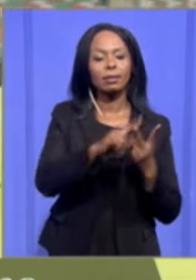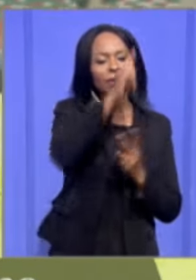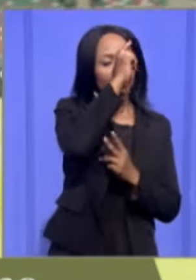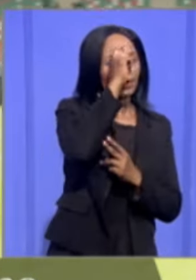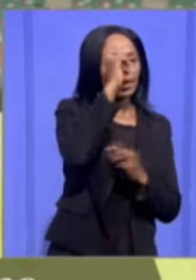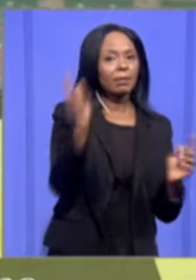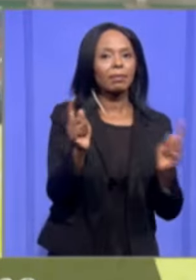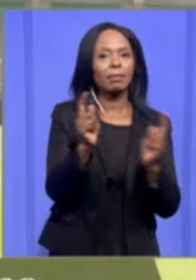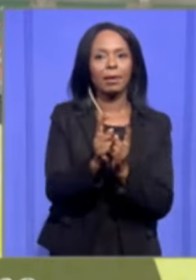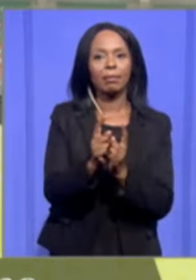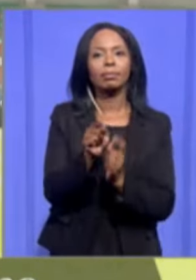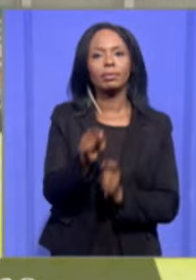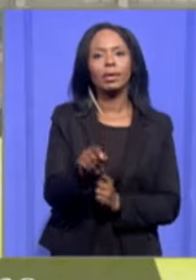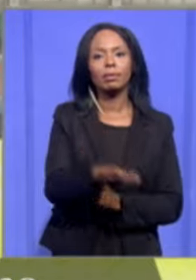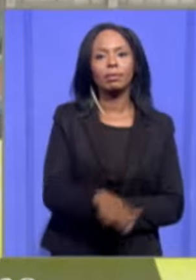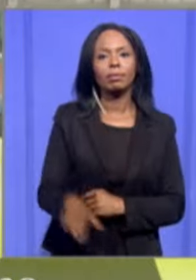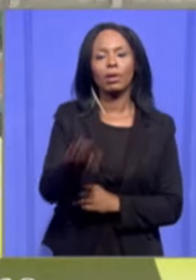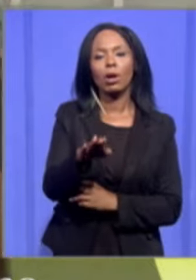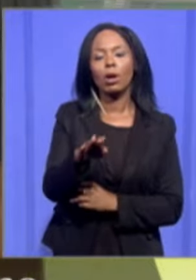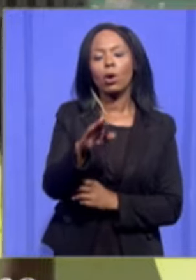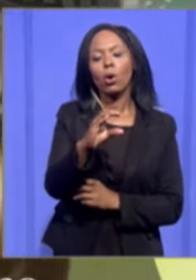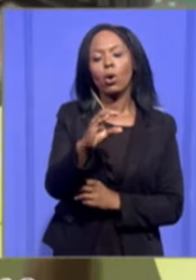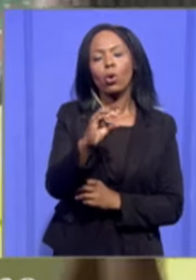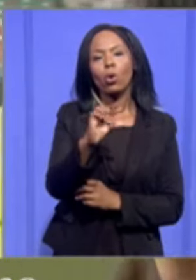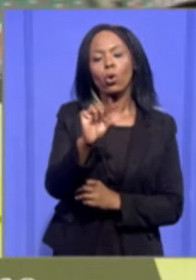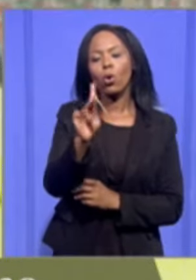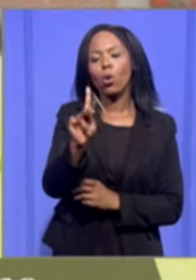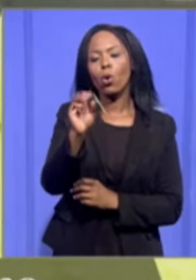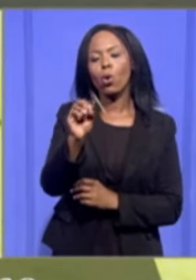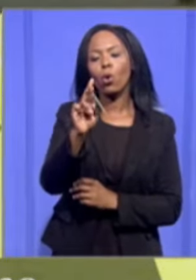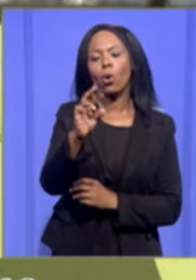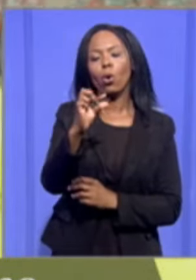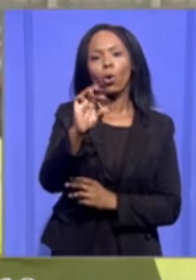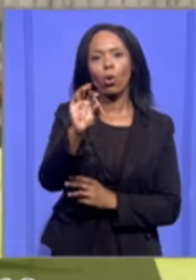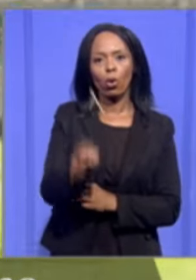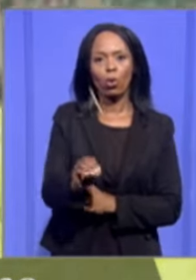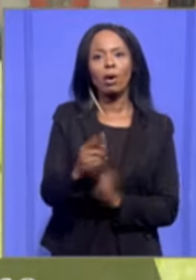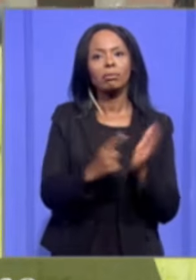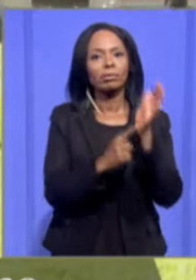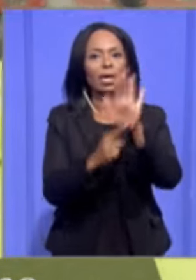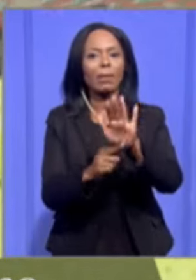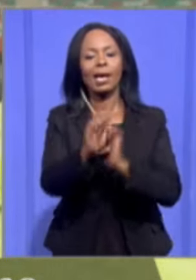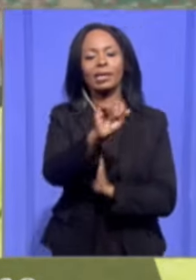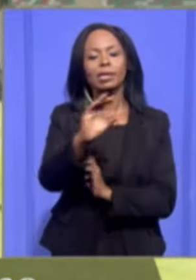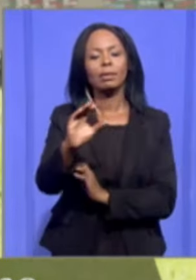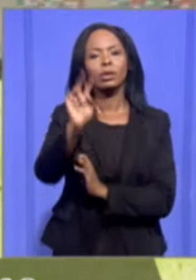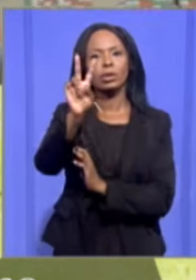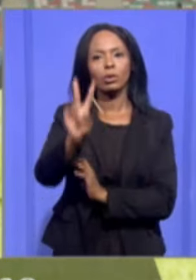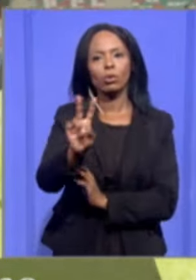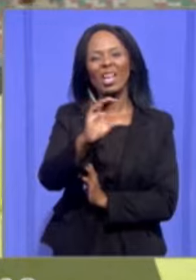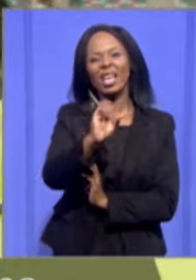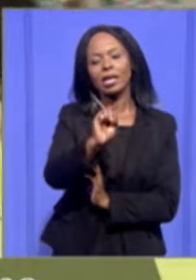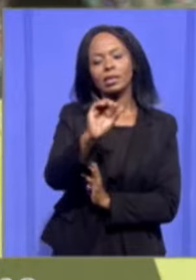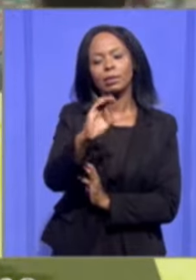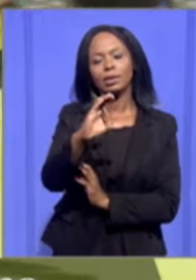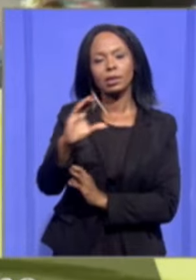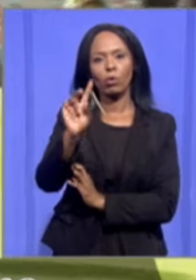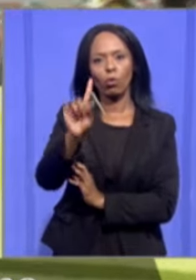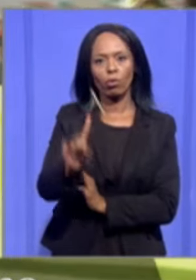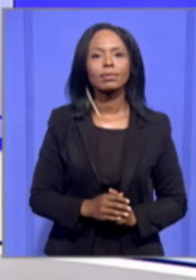la Amadou Koulibaly kwa Korogo, mme o tla gasiwa mo go SABC 1 ka ura ya bolesome bosigo jwa